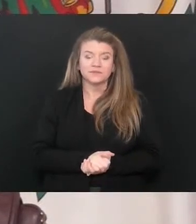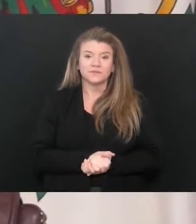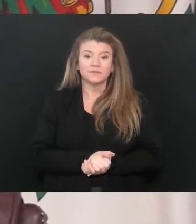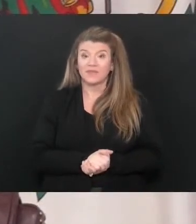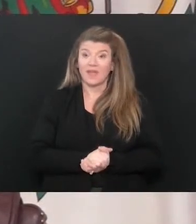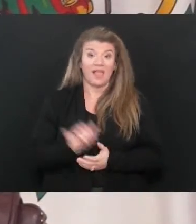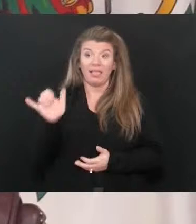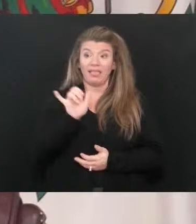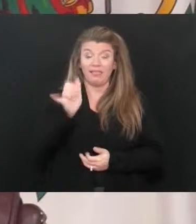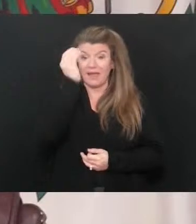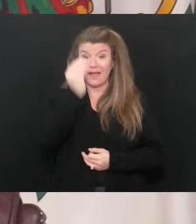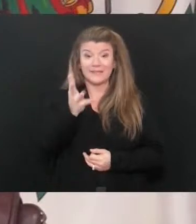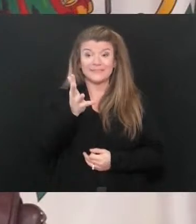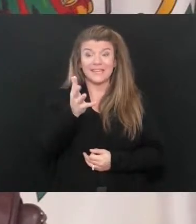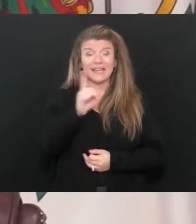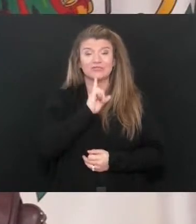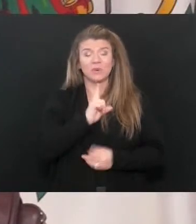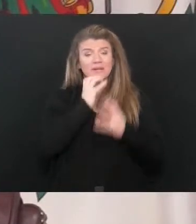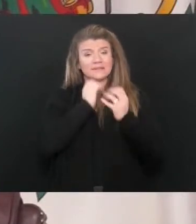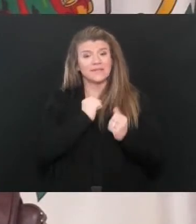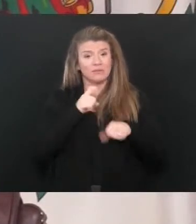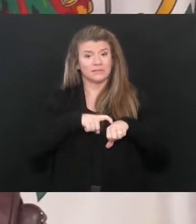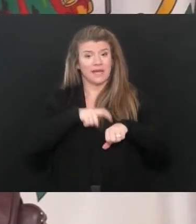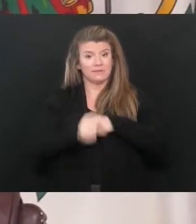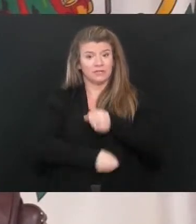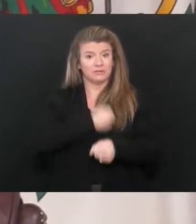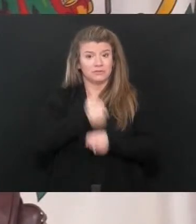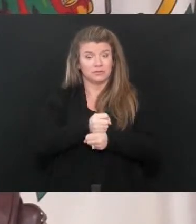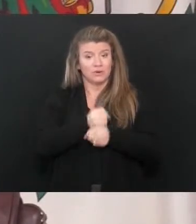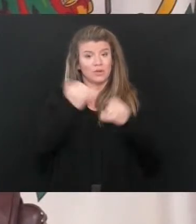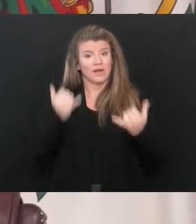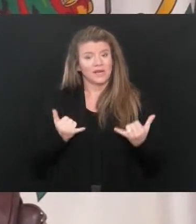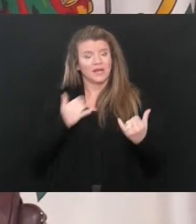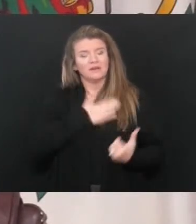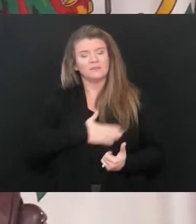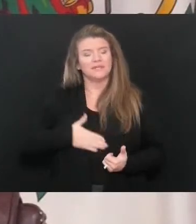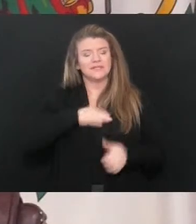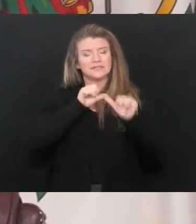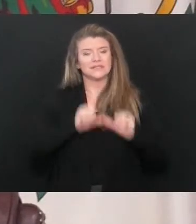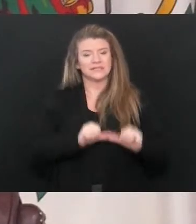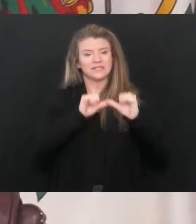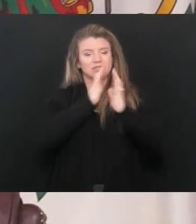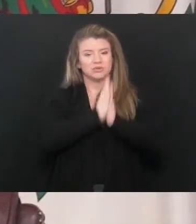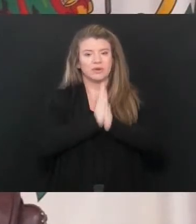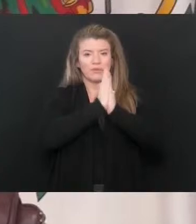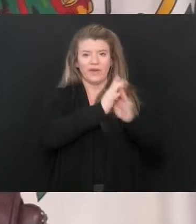like I said, a very sacred time of year. Please keep them in your prayers.